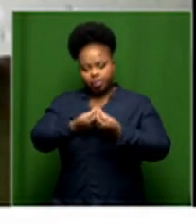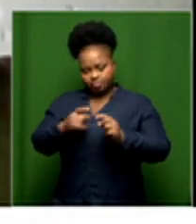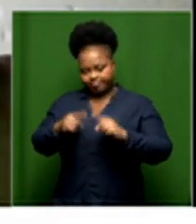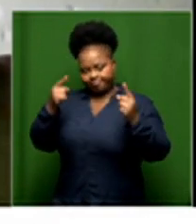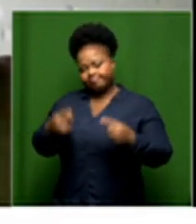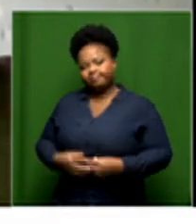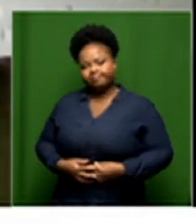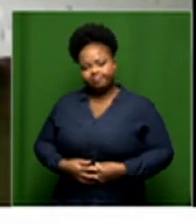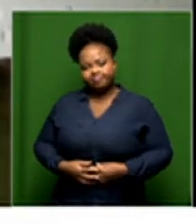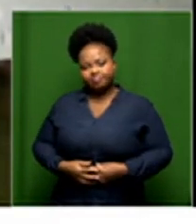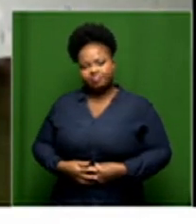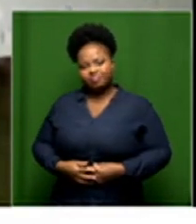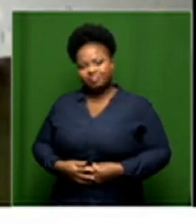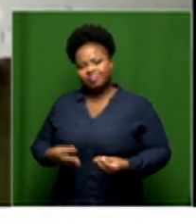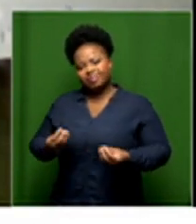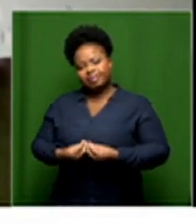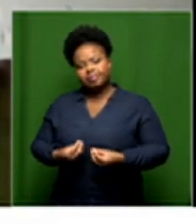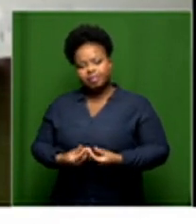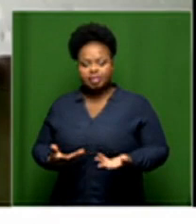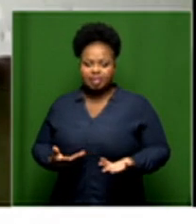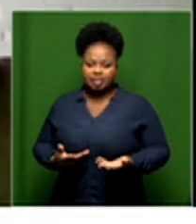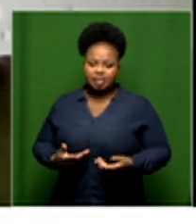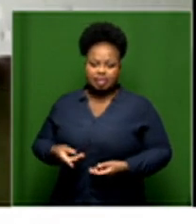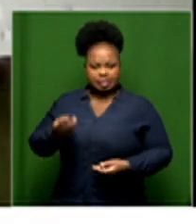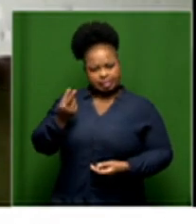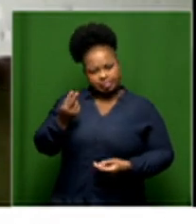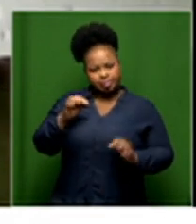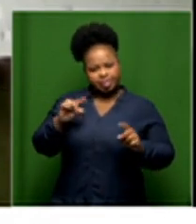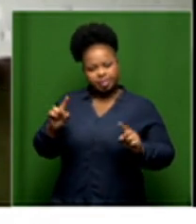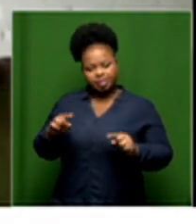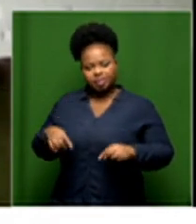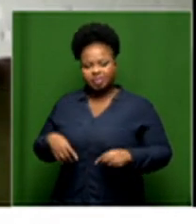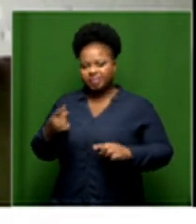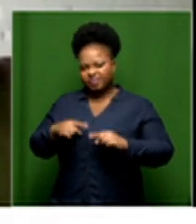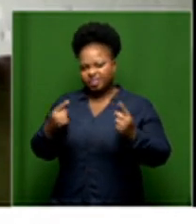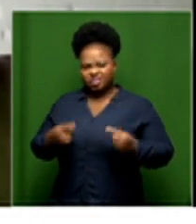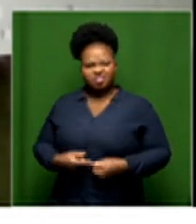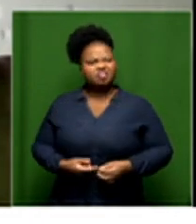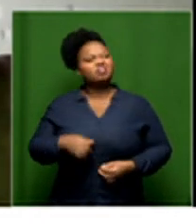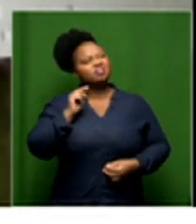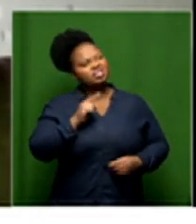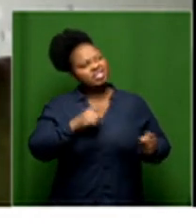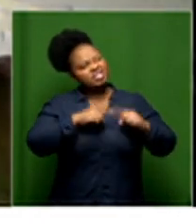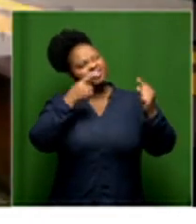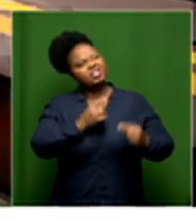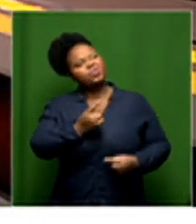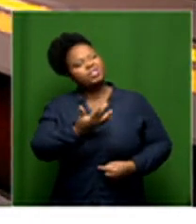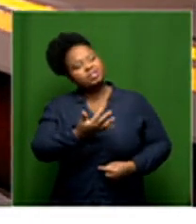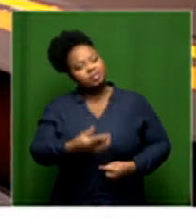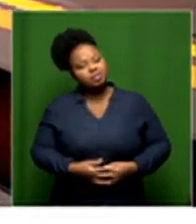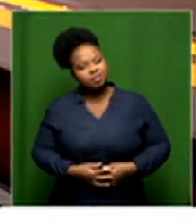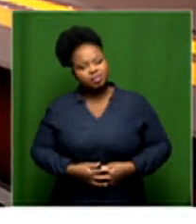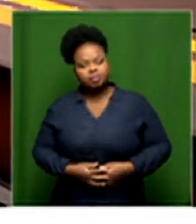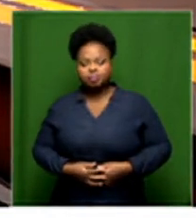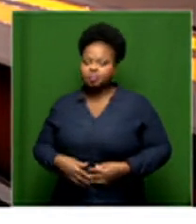different, something which is familiar but different. What so is that it? What is that different something?